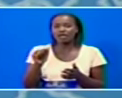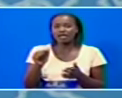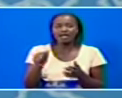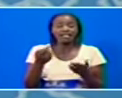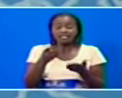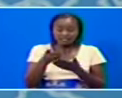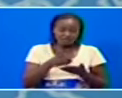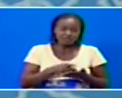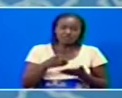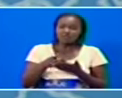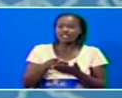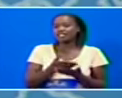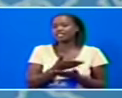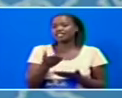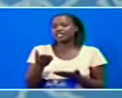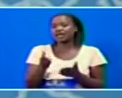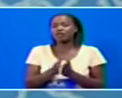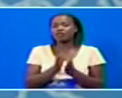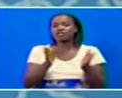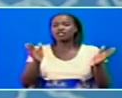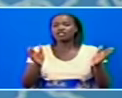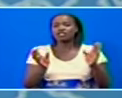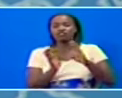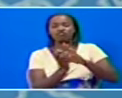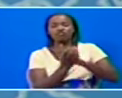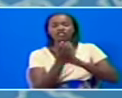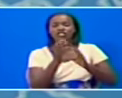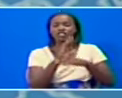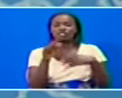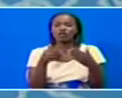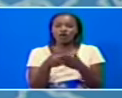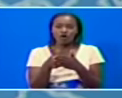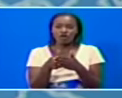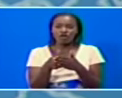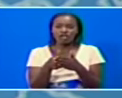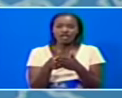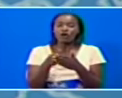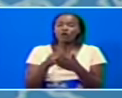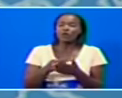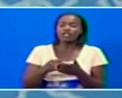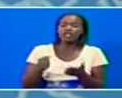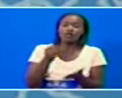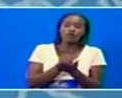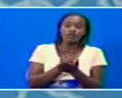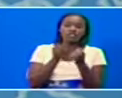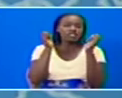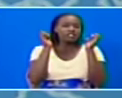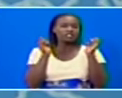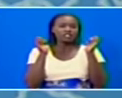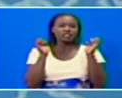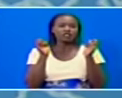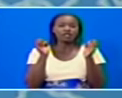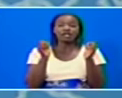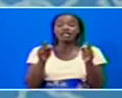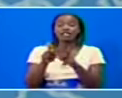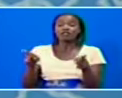live television debate broadcast across the continent last evening. AU headquarters in Addis Ababa, Ethiopia, was the venue where the